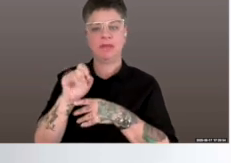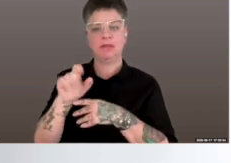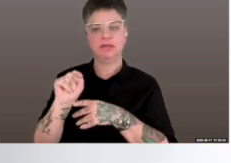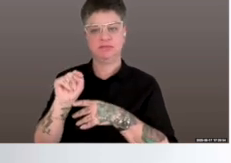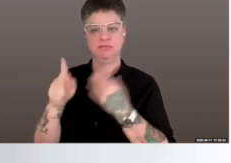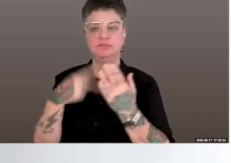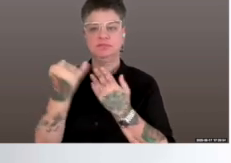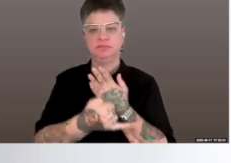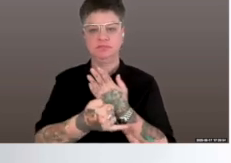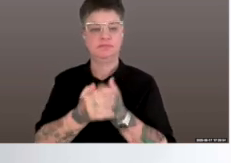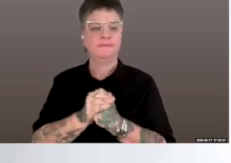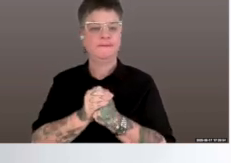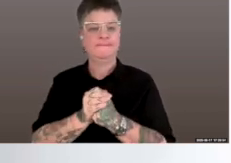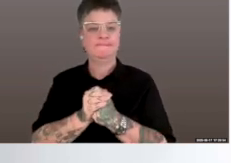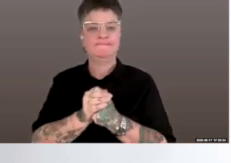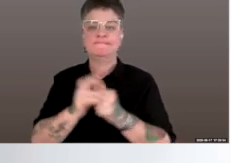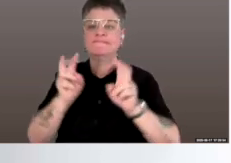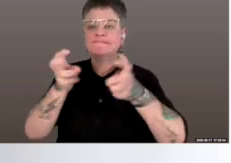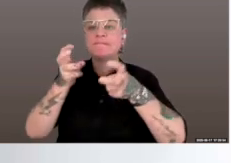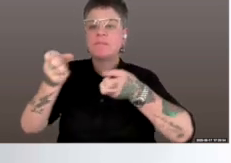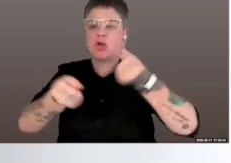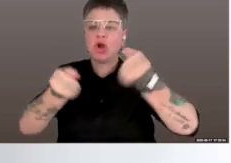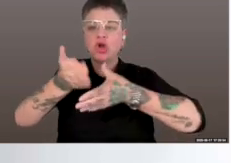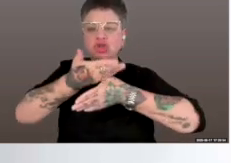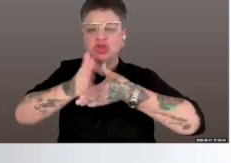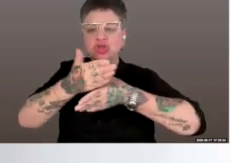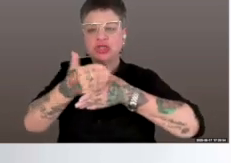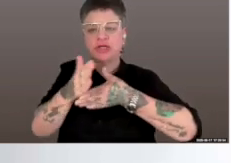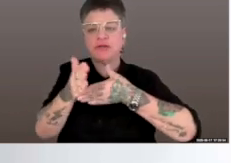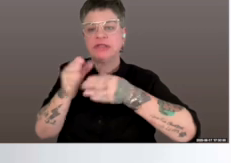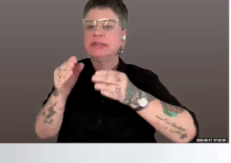Ecosystems of Shared Mobility in the San Joaquin Valley,